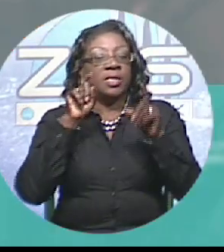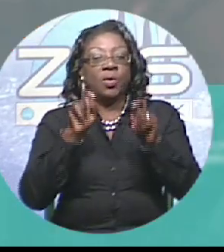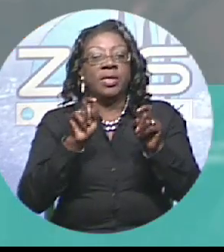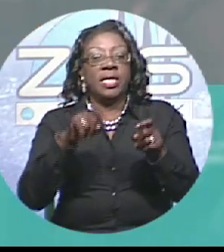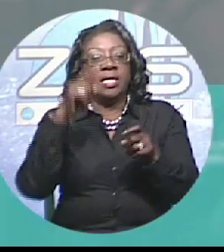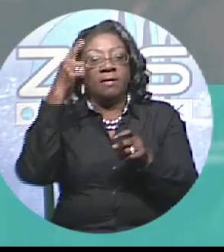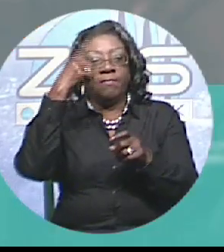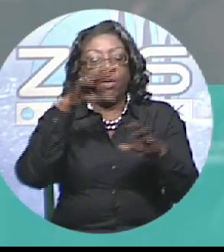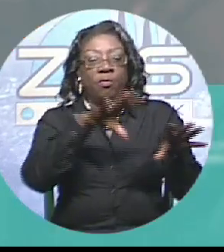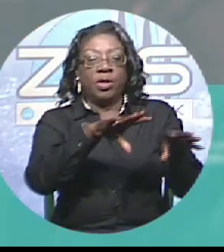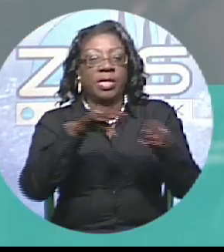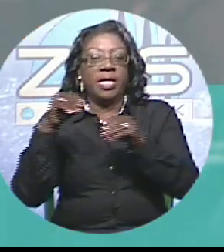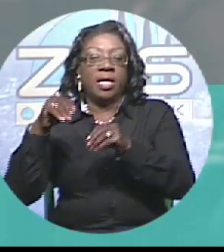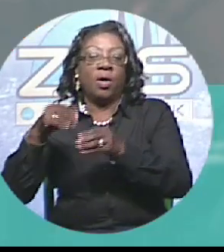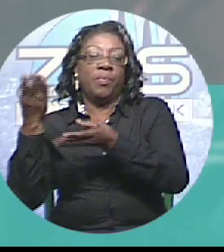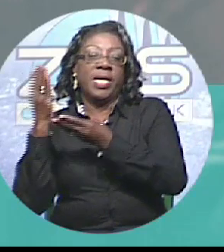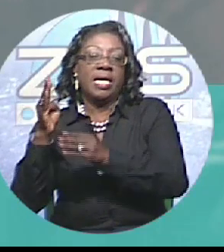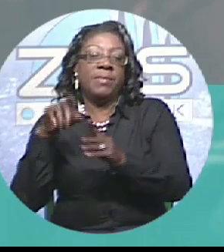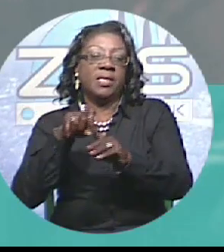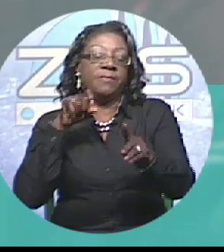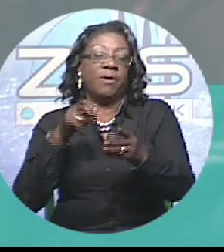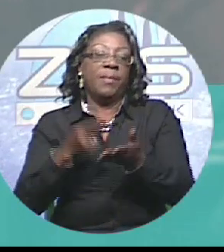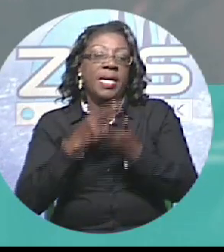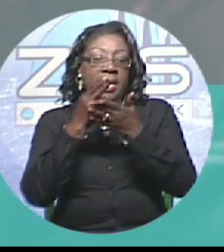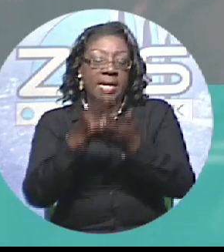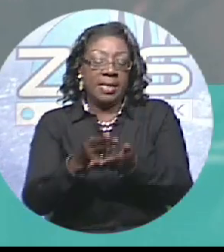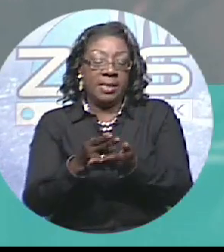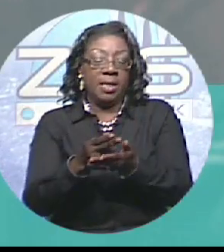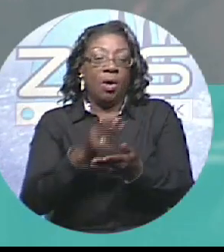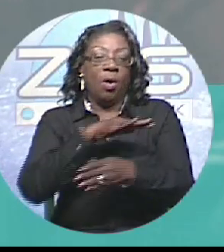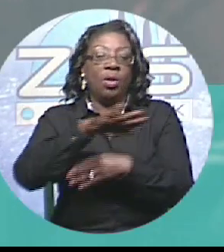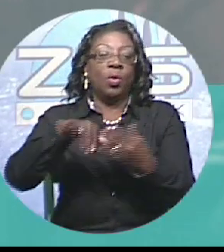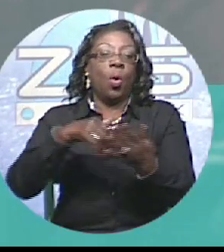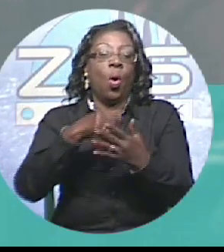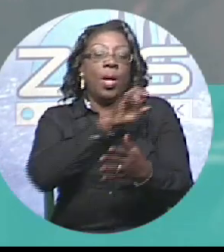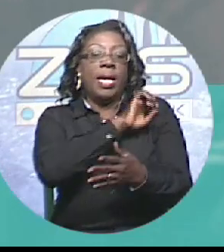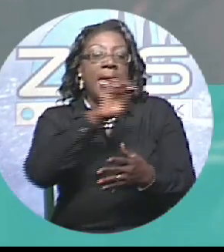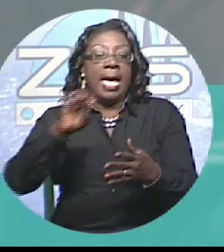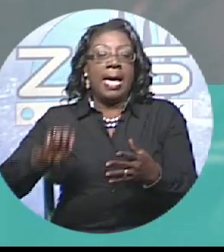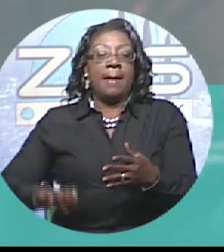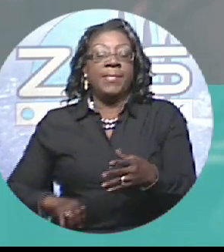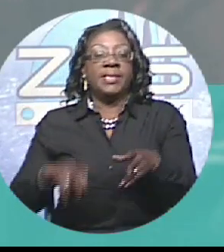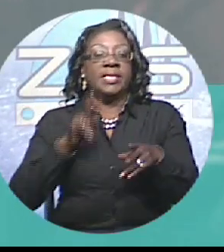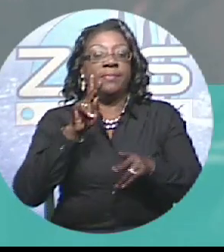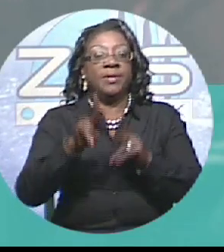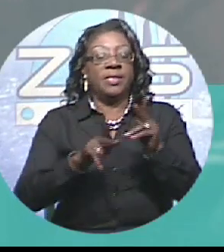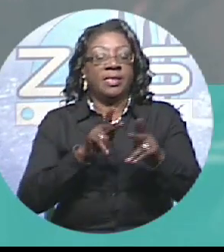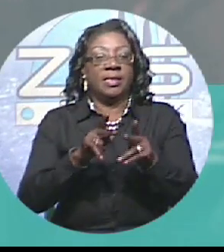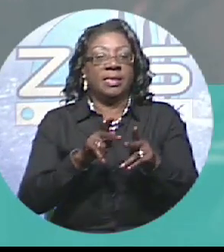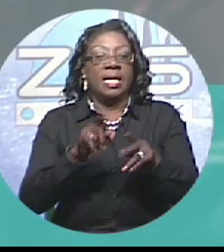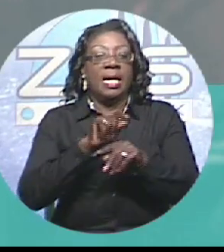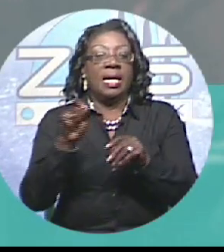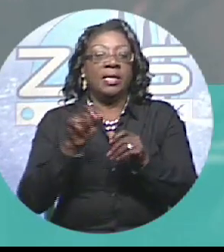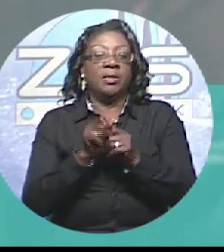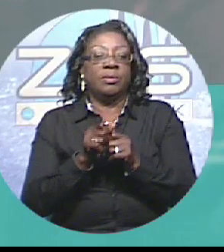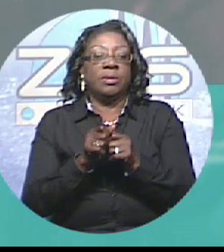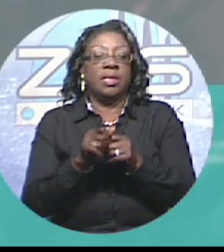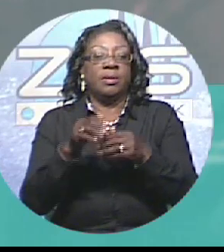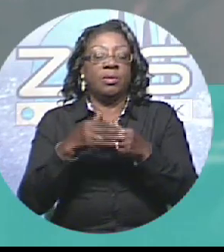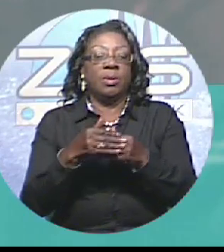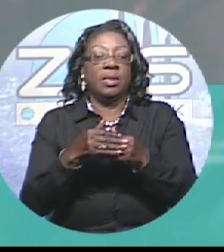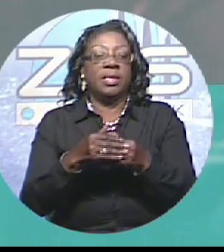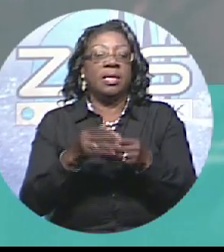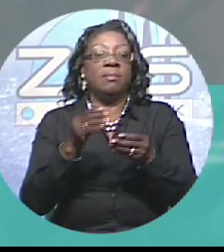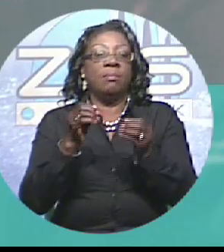a withdrawal at this time, although all embassy personnel have been asked to remain at home until